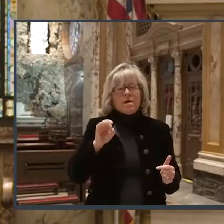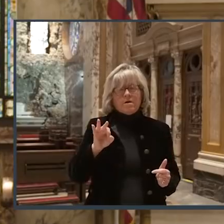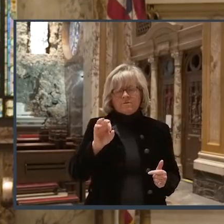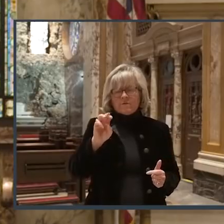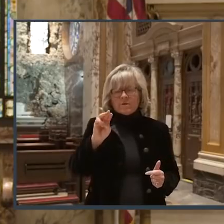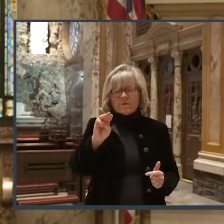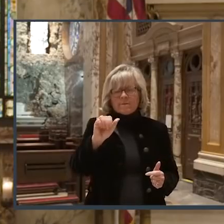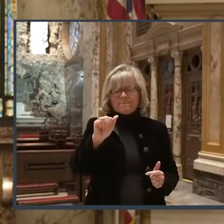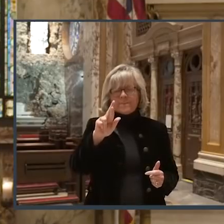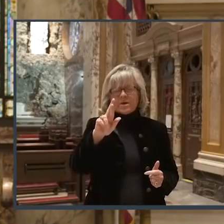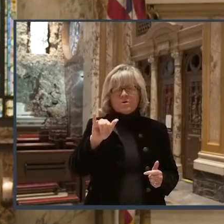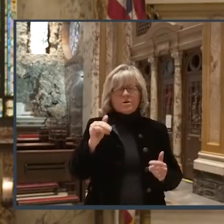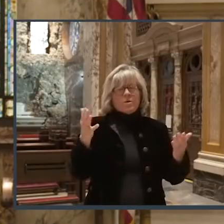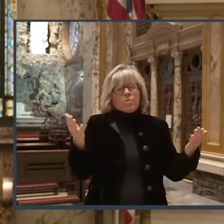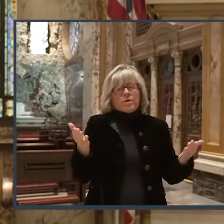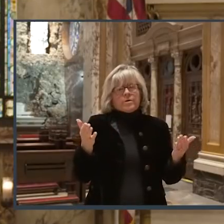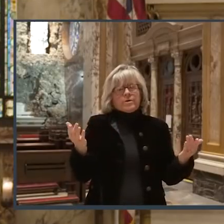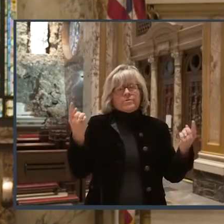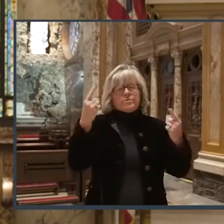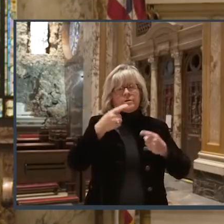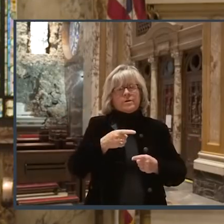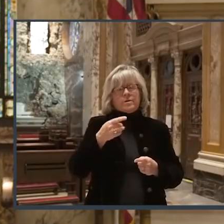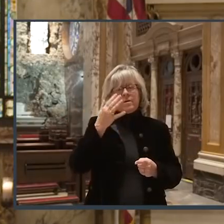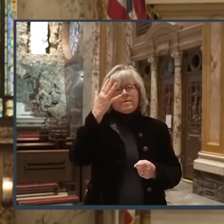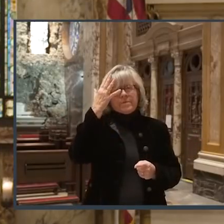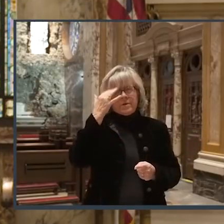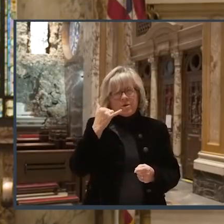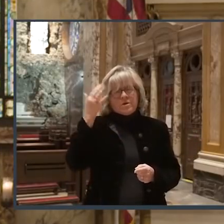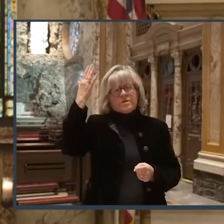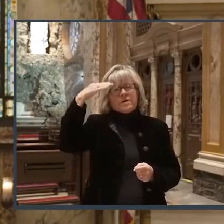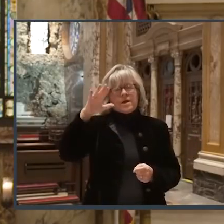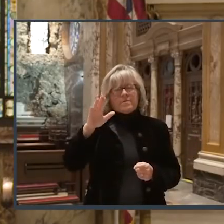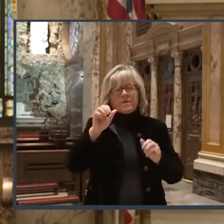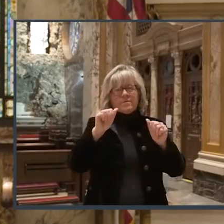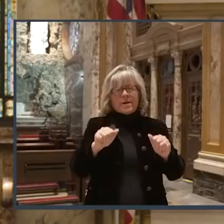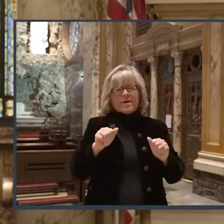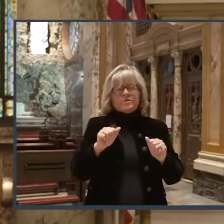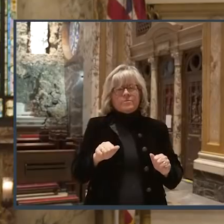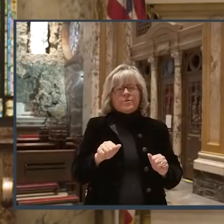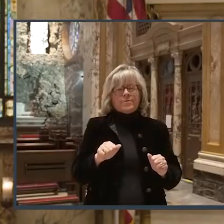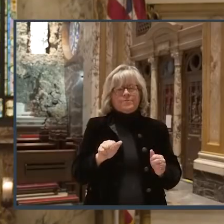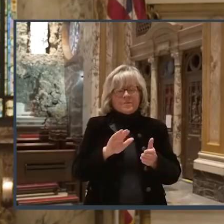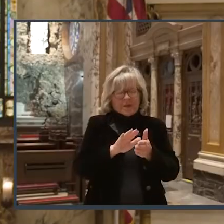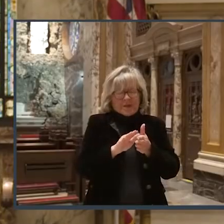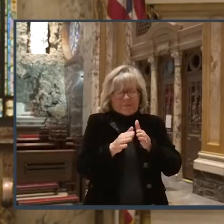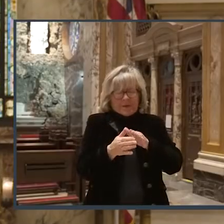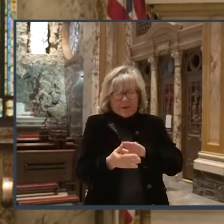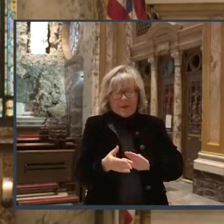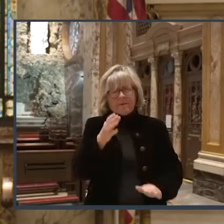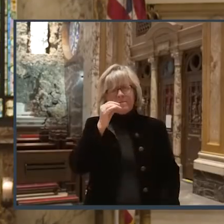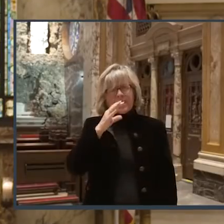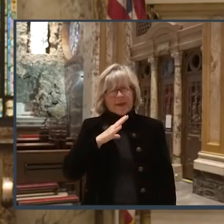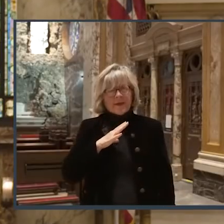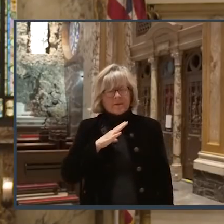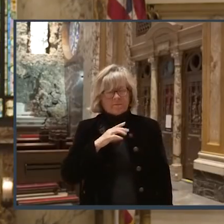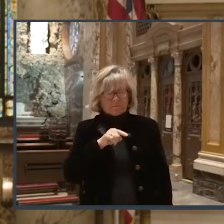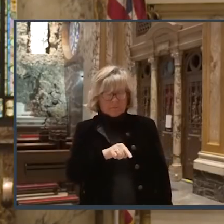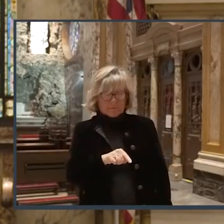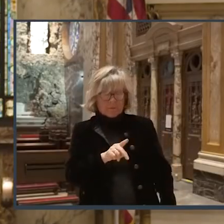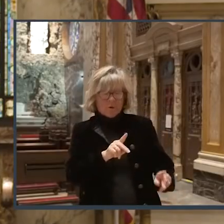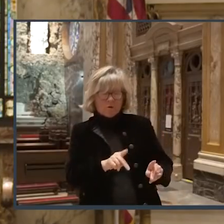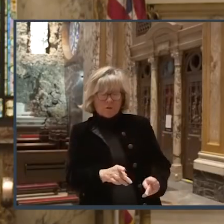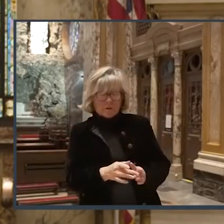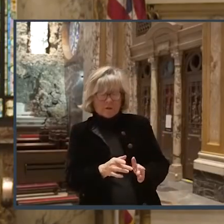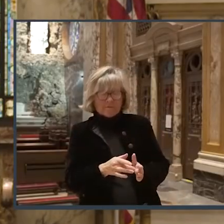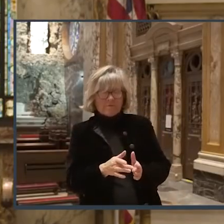are here today because God did the impossible by becoming man in the person of Jesus Christ. And